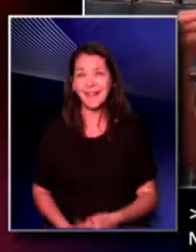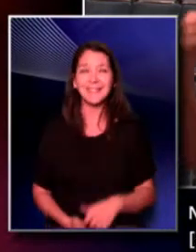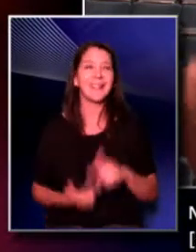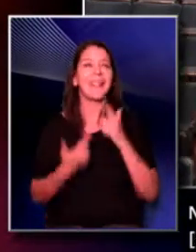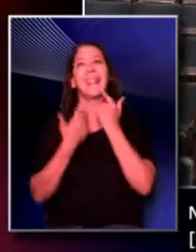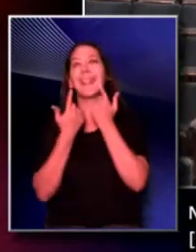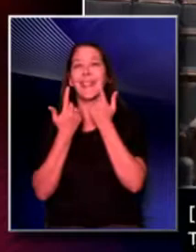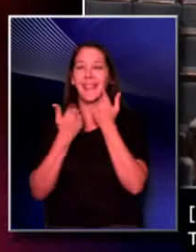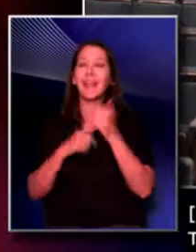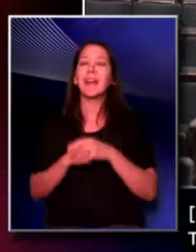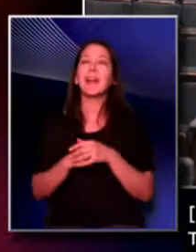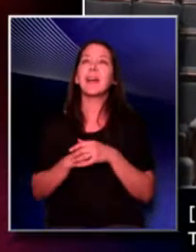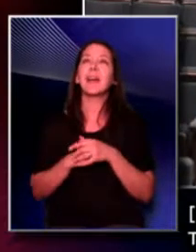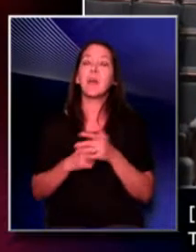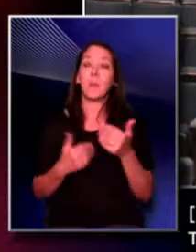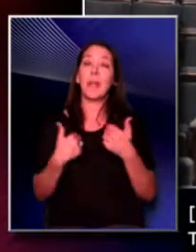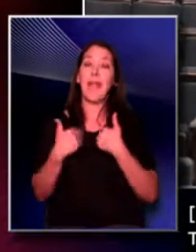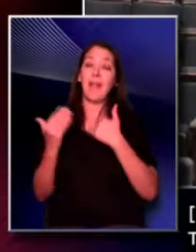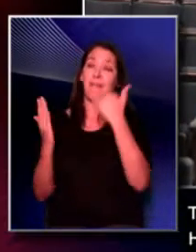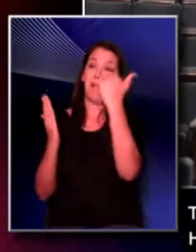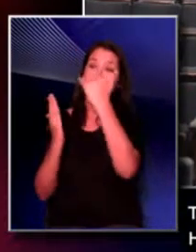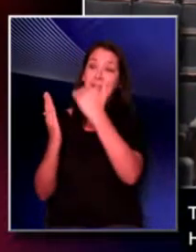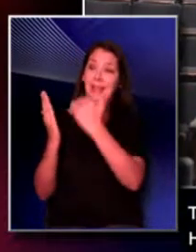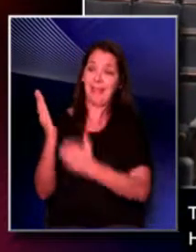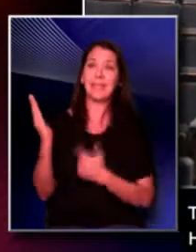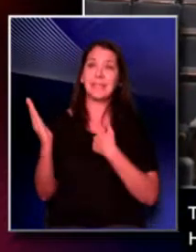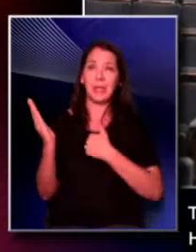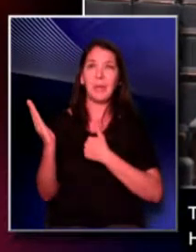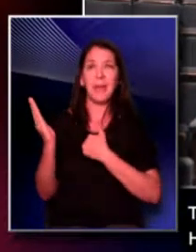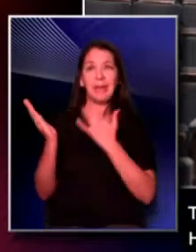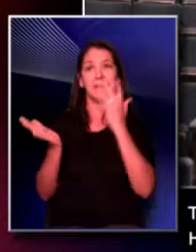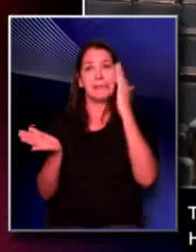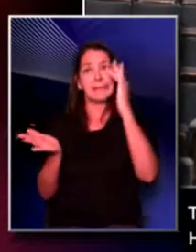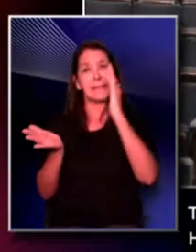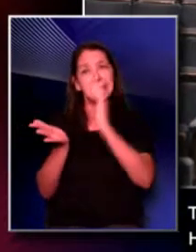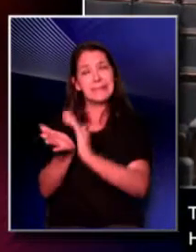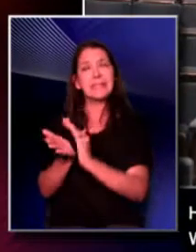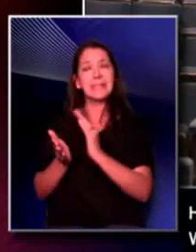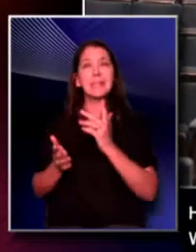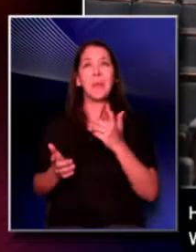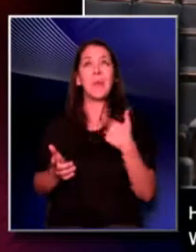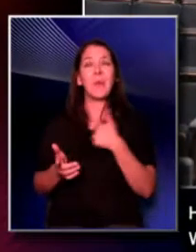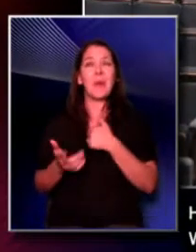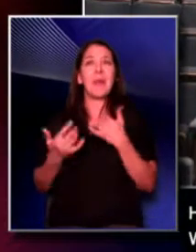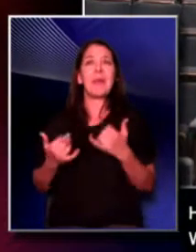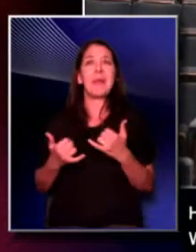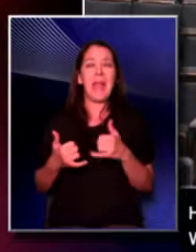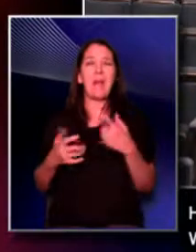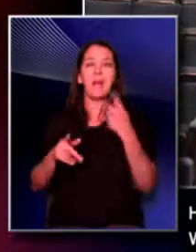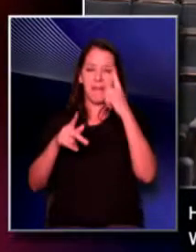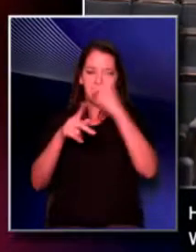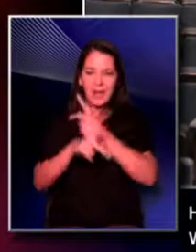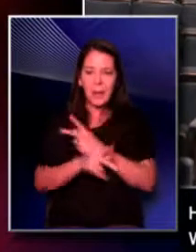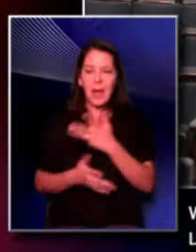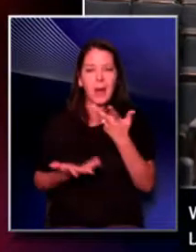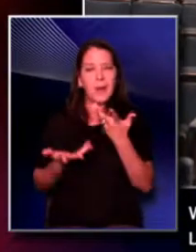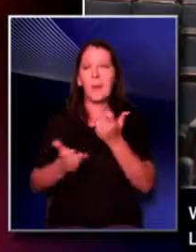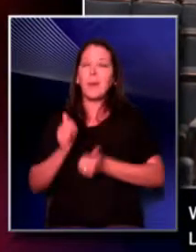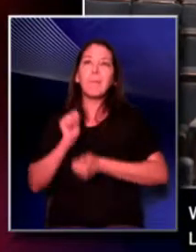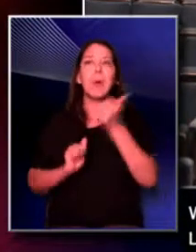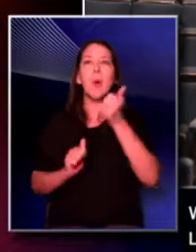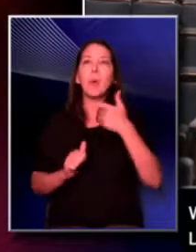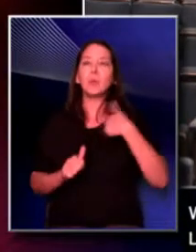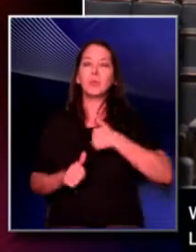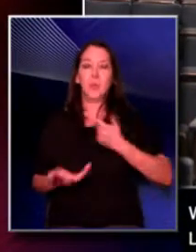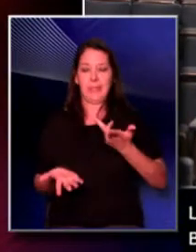we've got a list that we have been whittling down. So we're looking right now at what's the biggest bang for our buck. So, but does